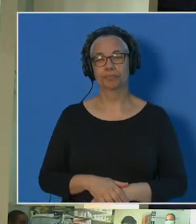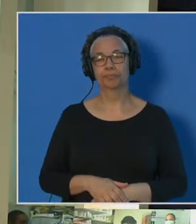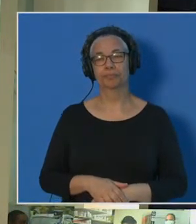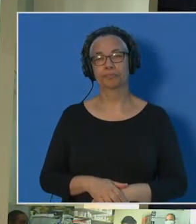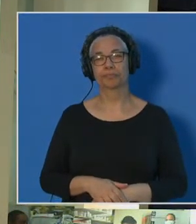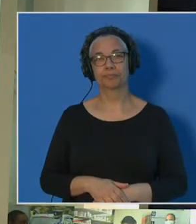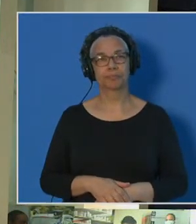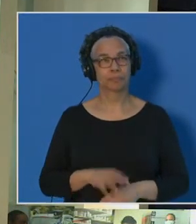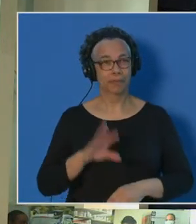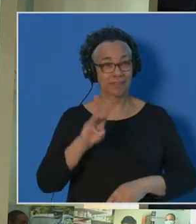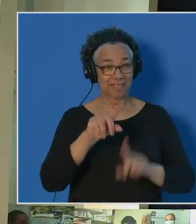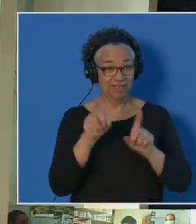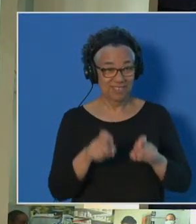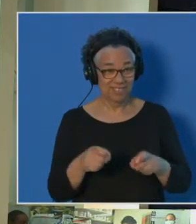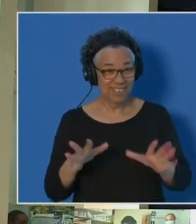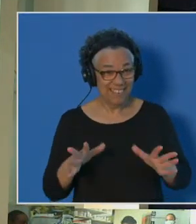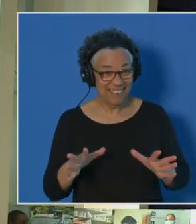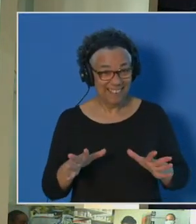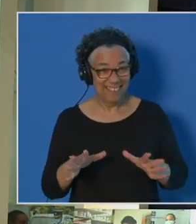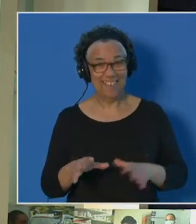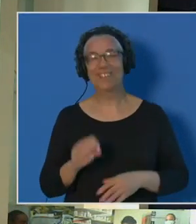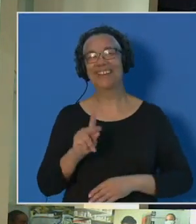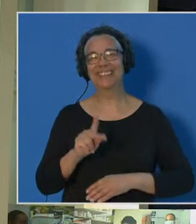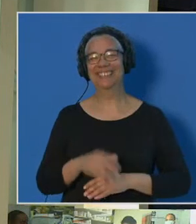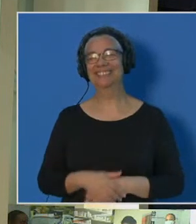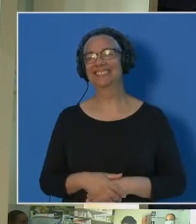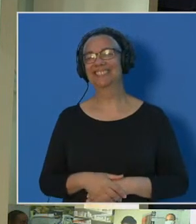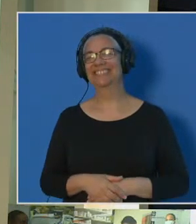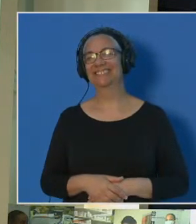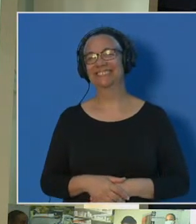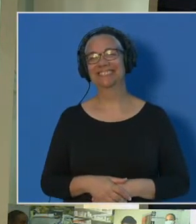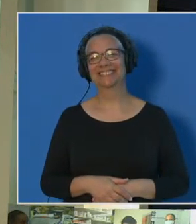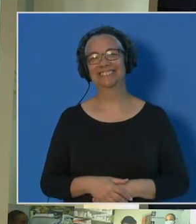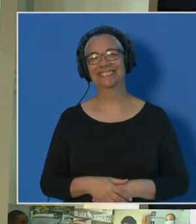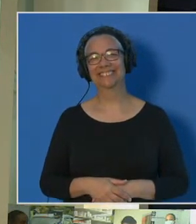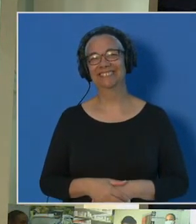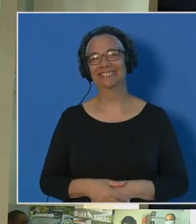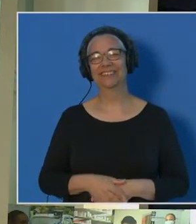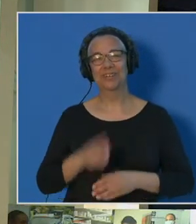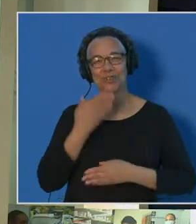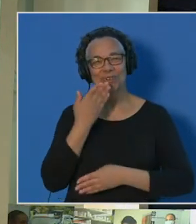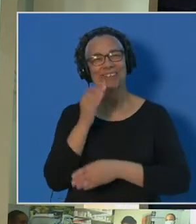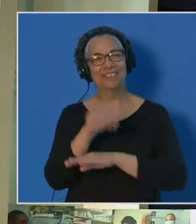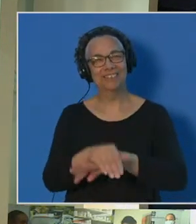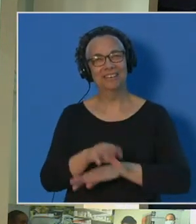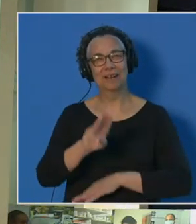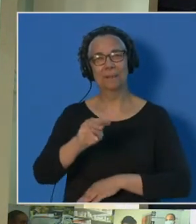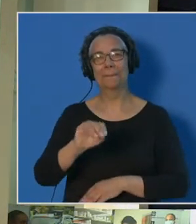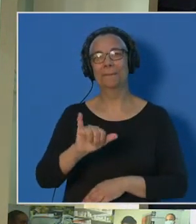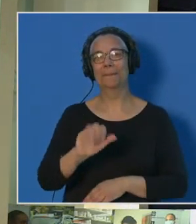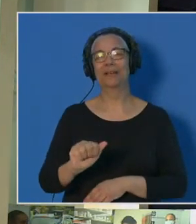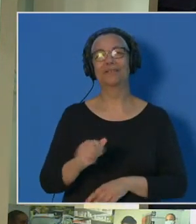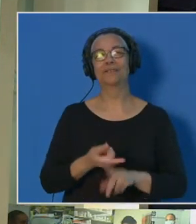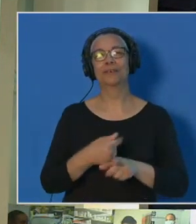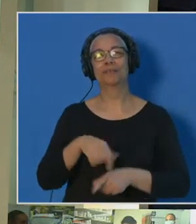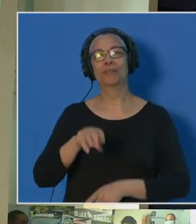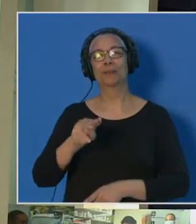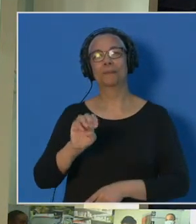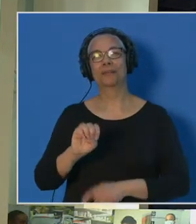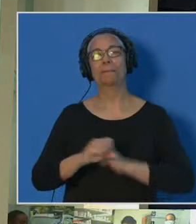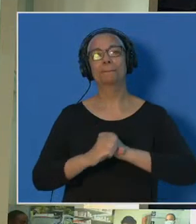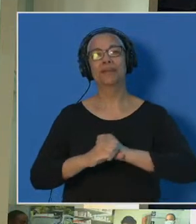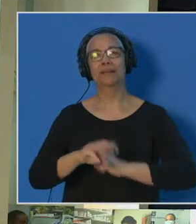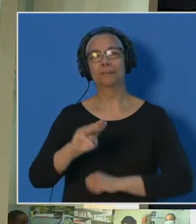Is 6 questions already? Yeah. Okay. That's quick. Good evening, everyone. Maya Palacio here from Media Maya.